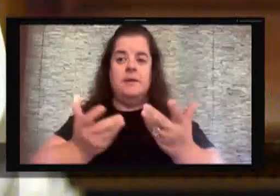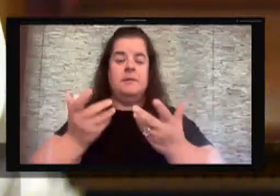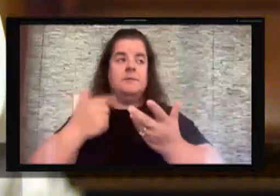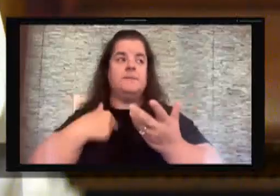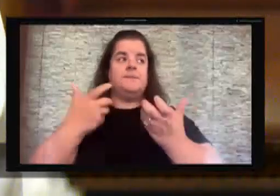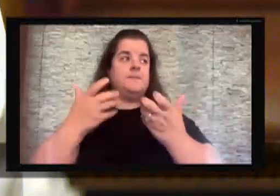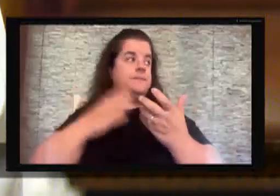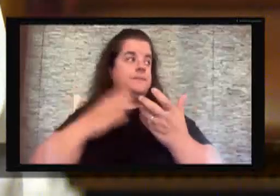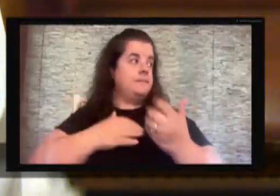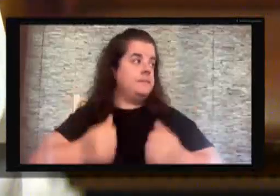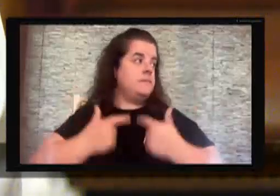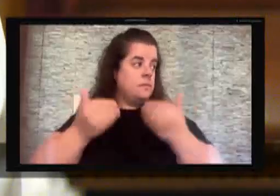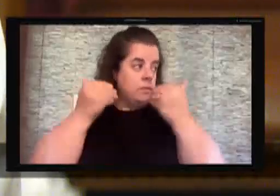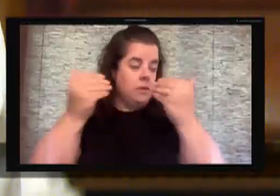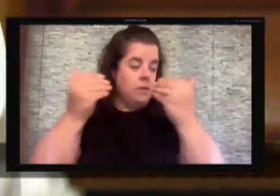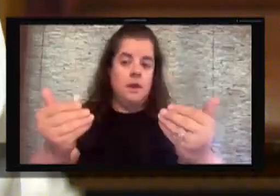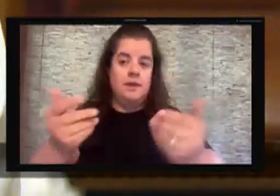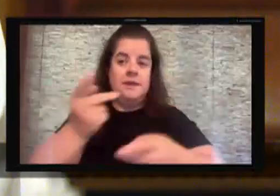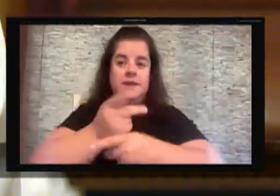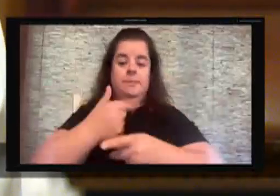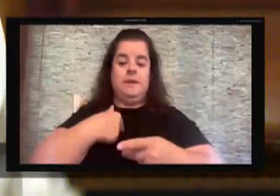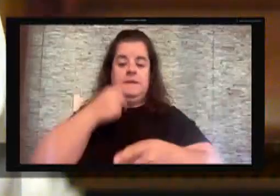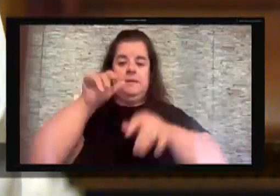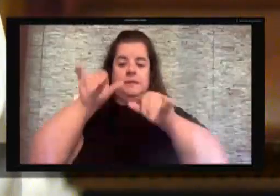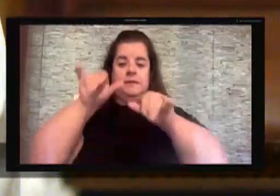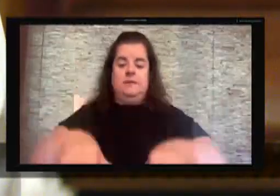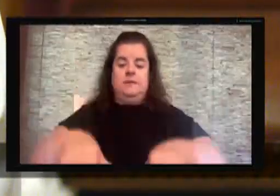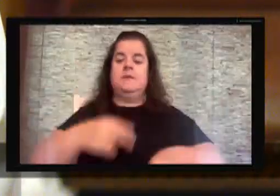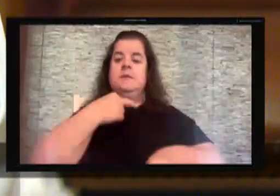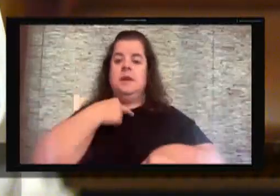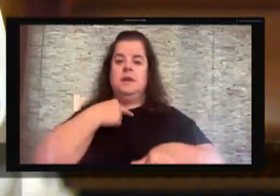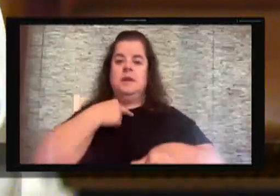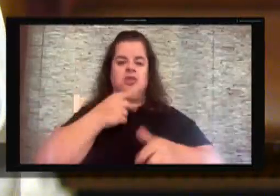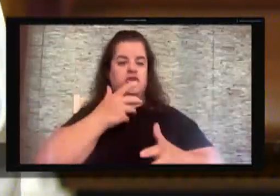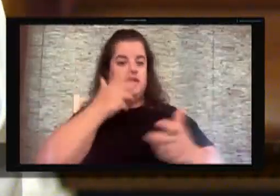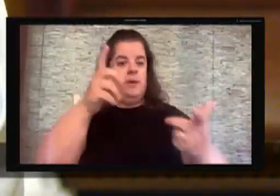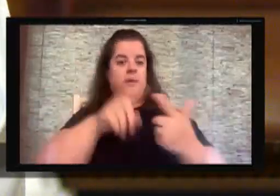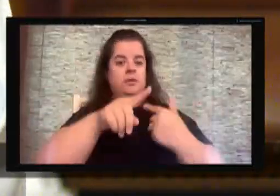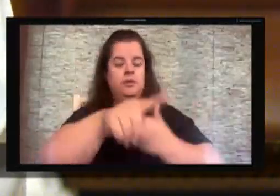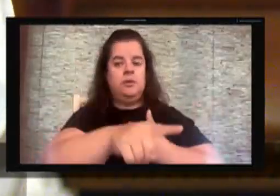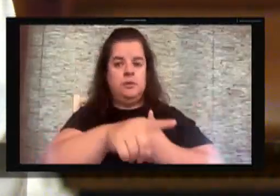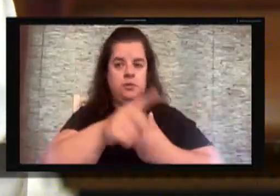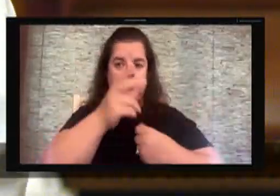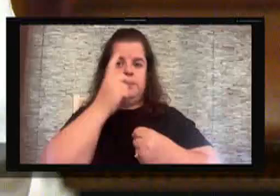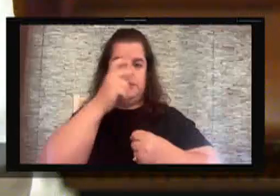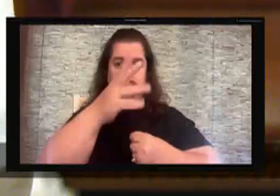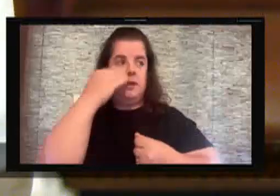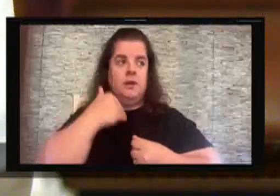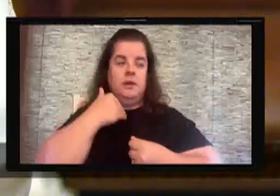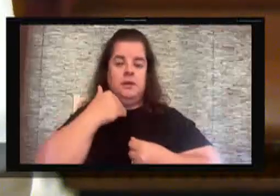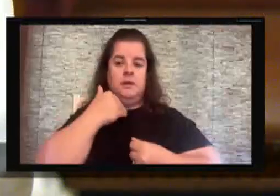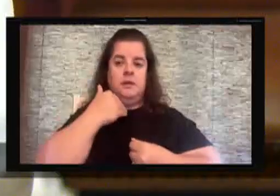stuck, shout out to you. Because you're the head